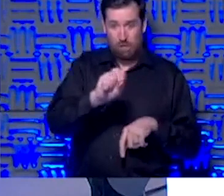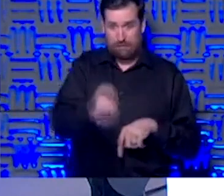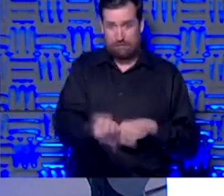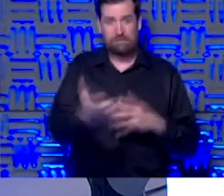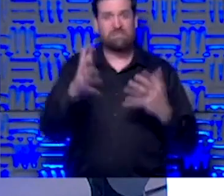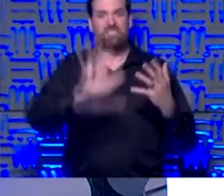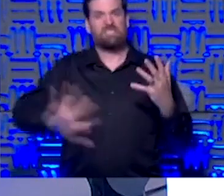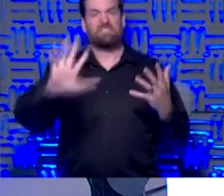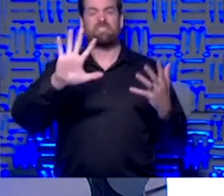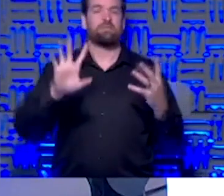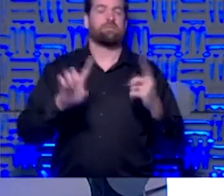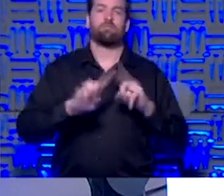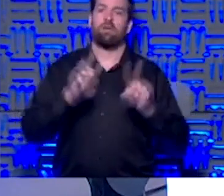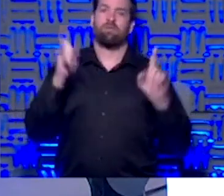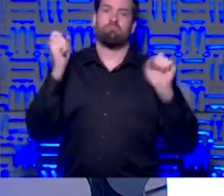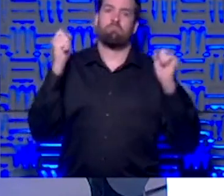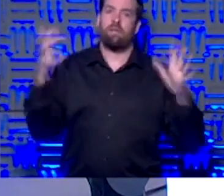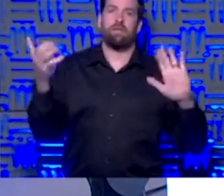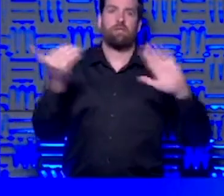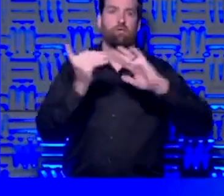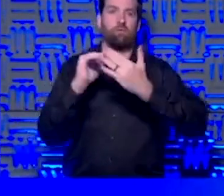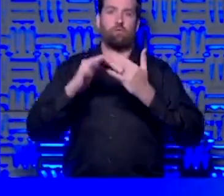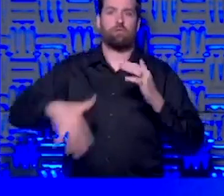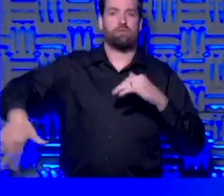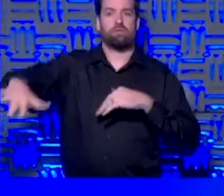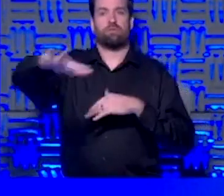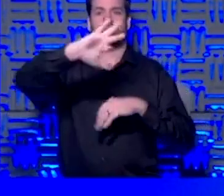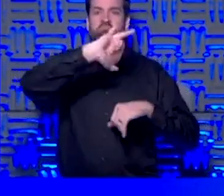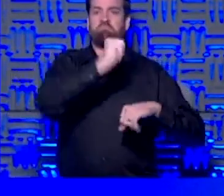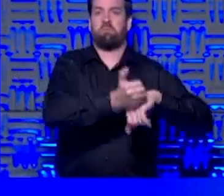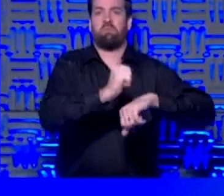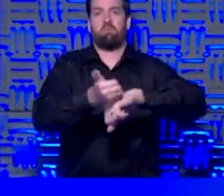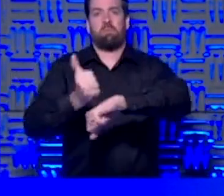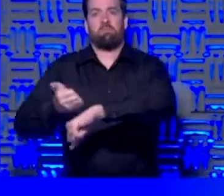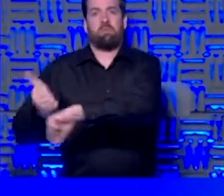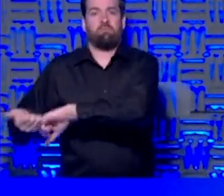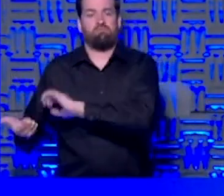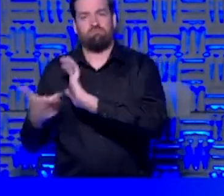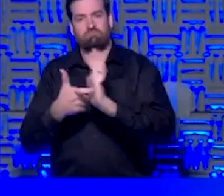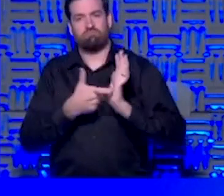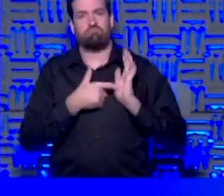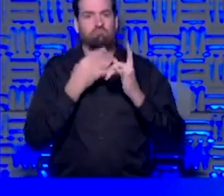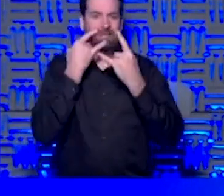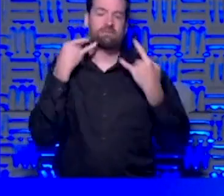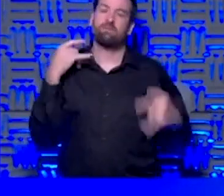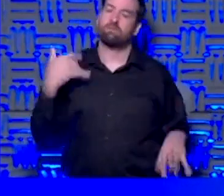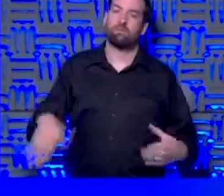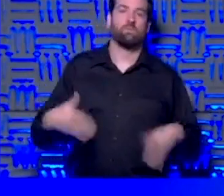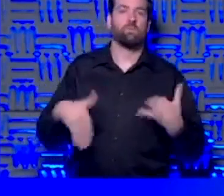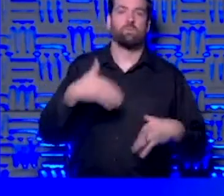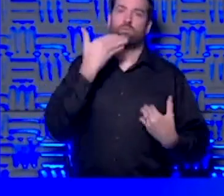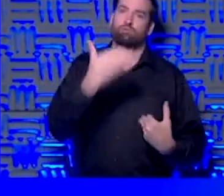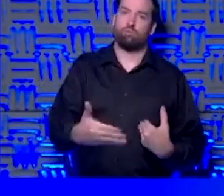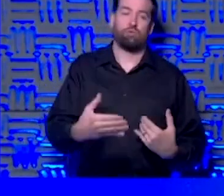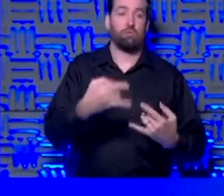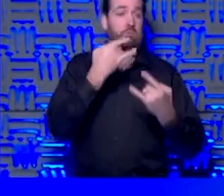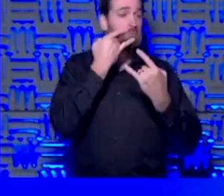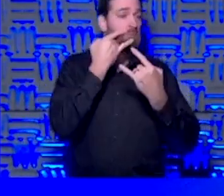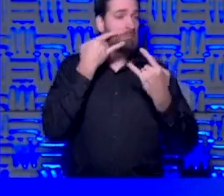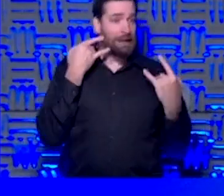now that so many communities are instituting the mask mandates, which is really good. So the mask